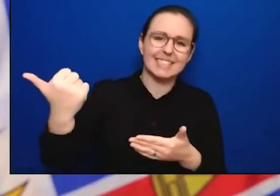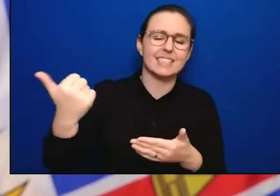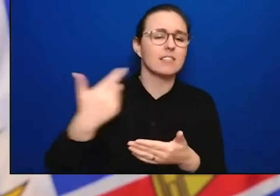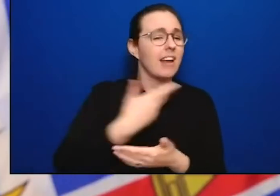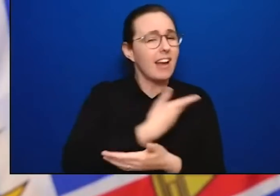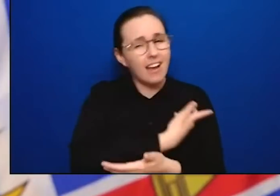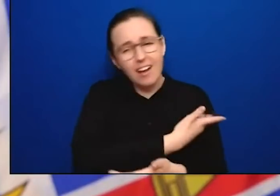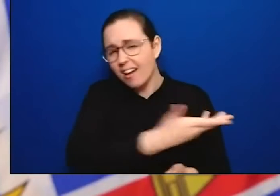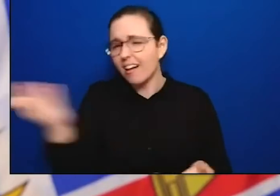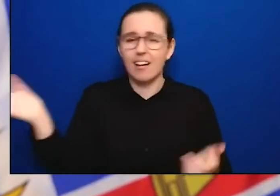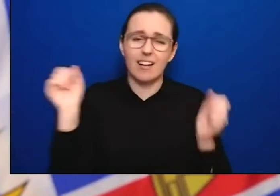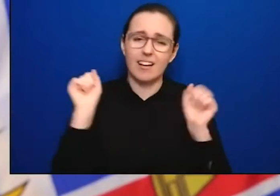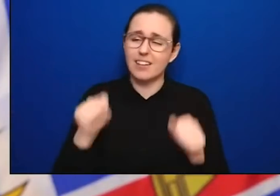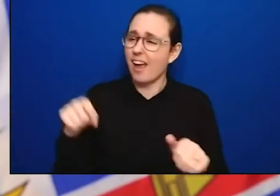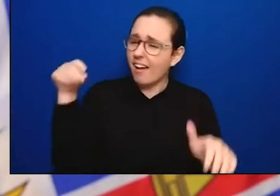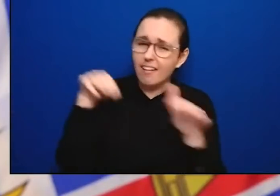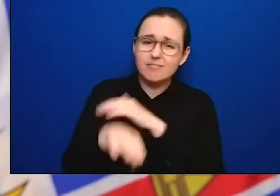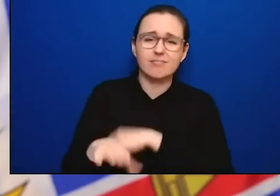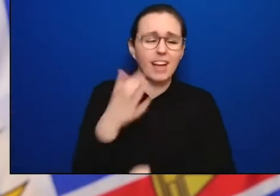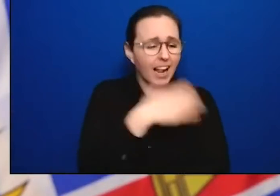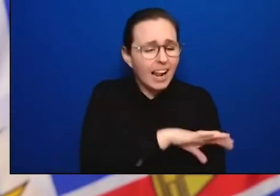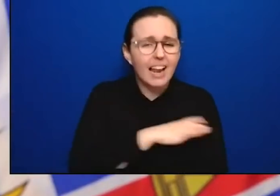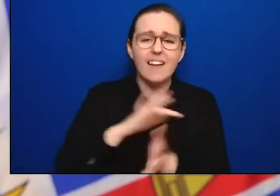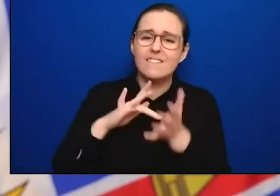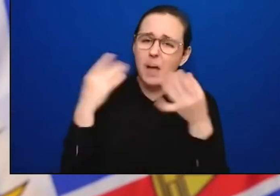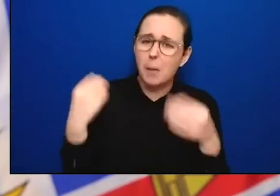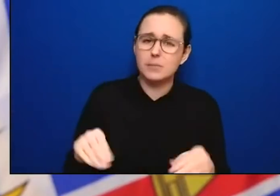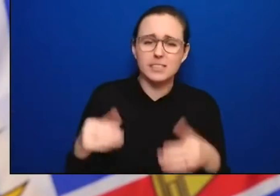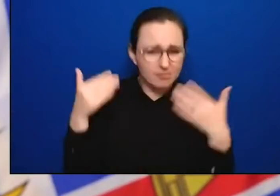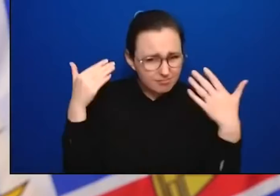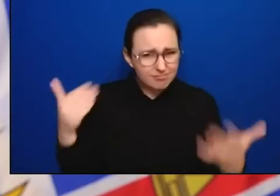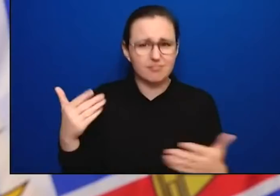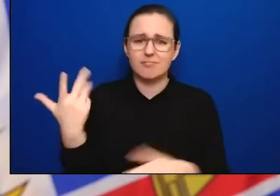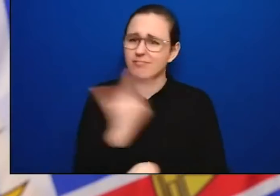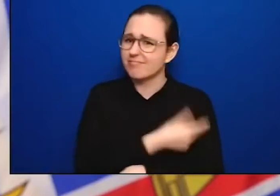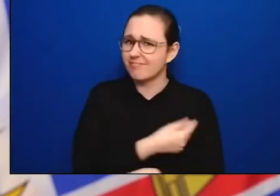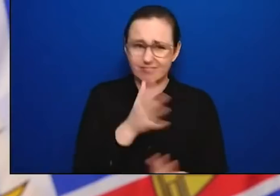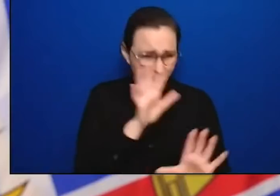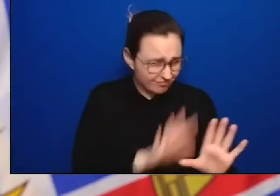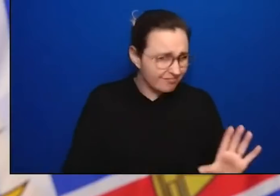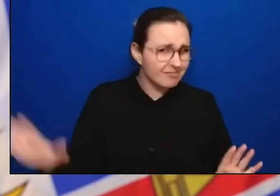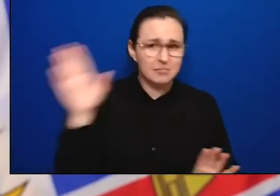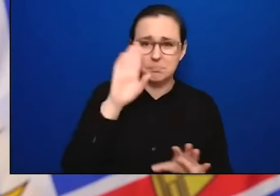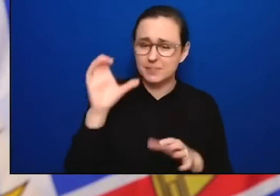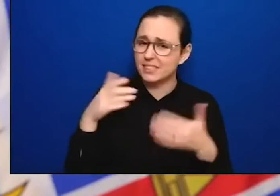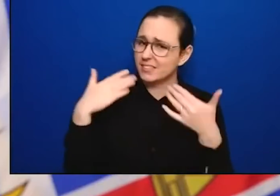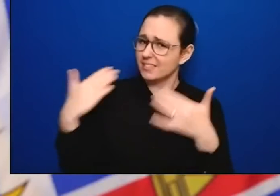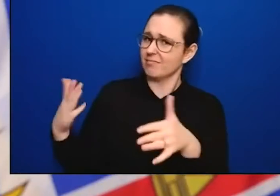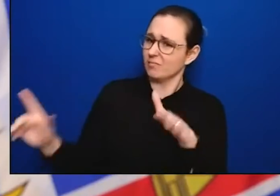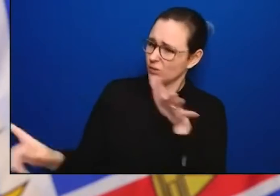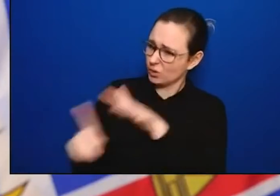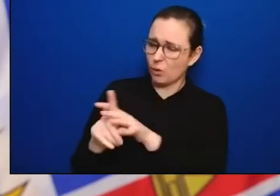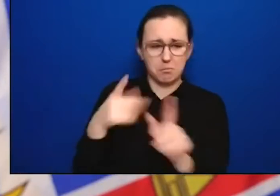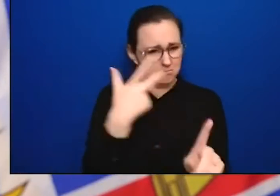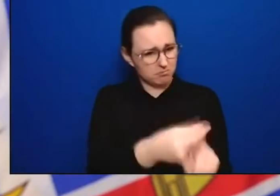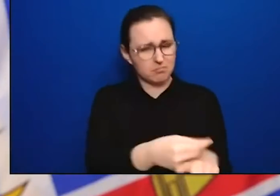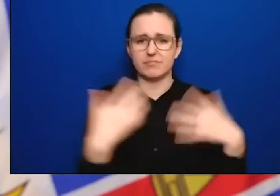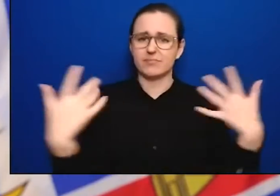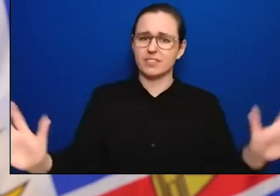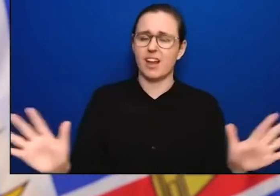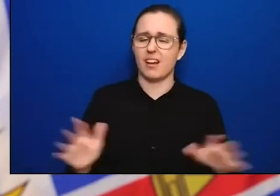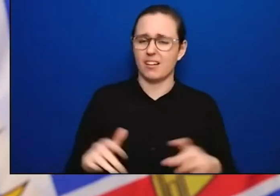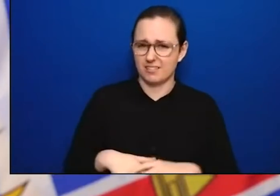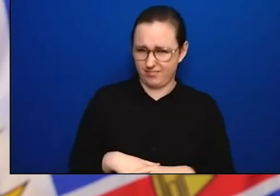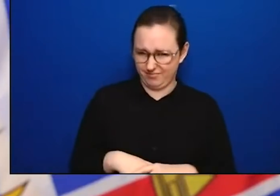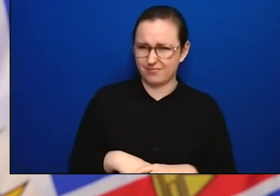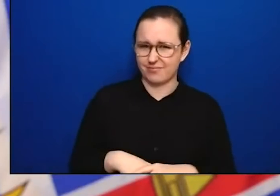who has made that important decision to get your first dose, you can walk into any clinic, any pharmacy that has